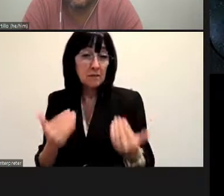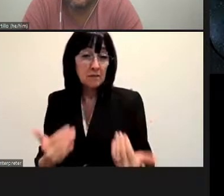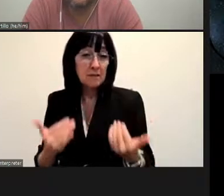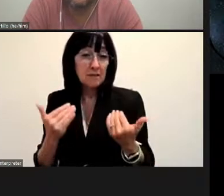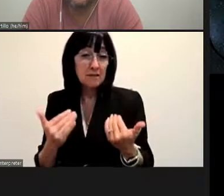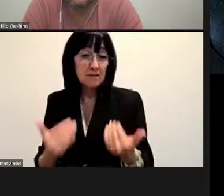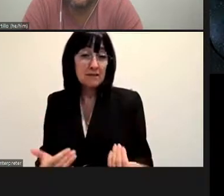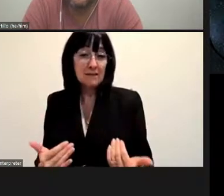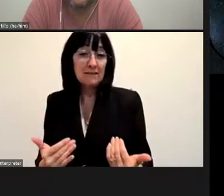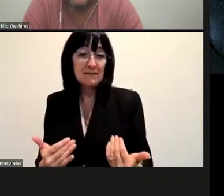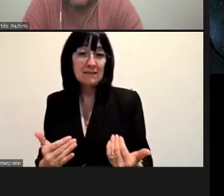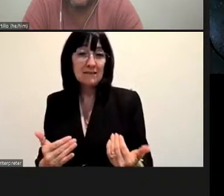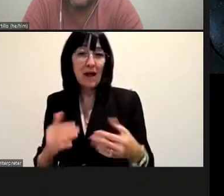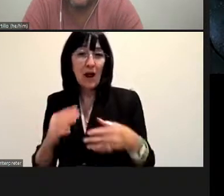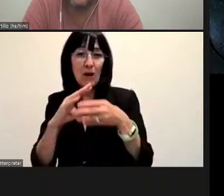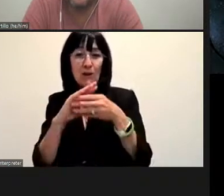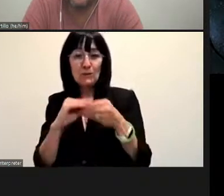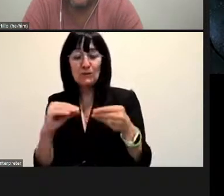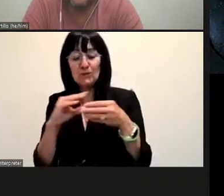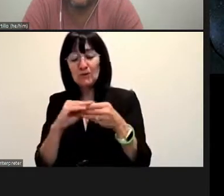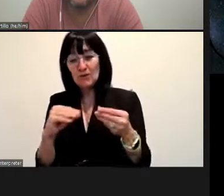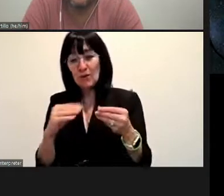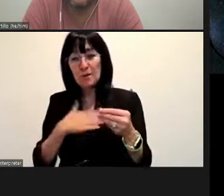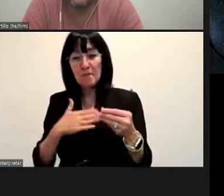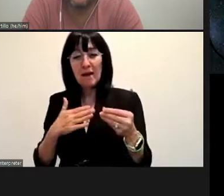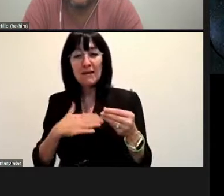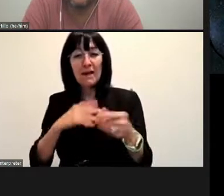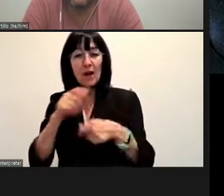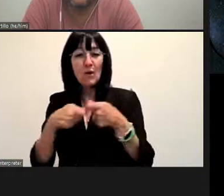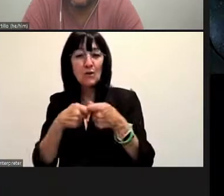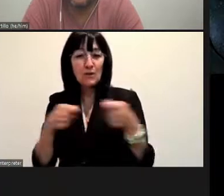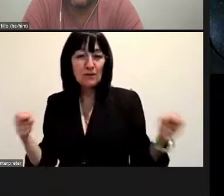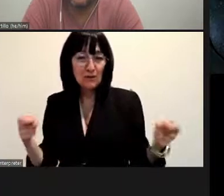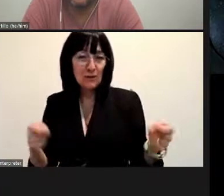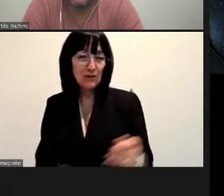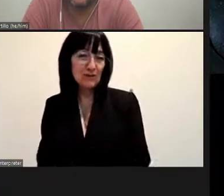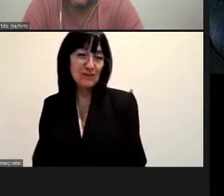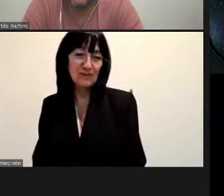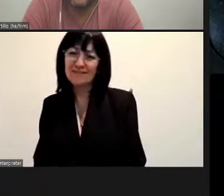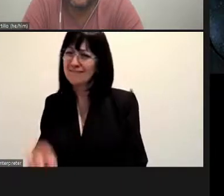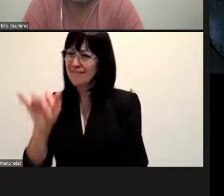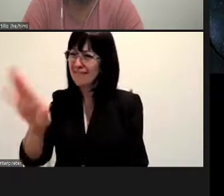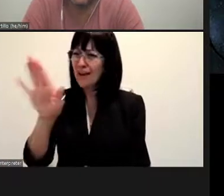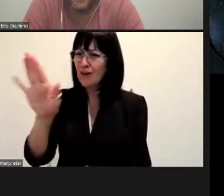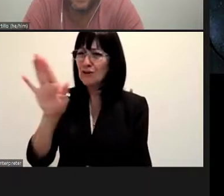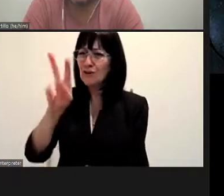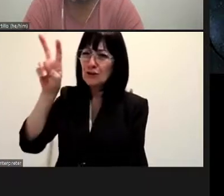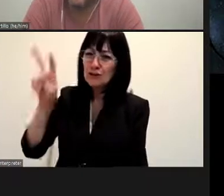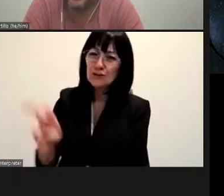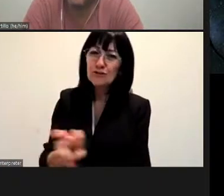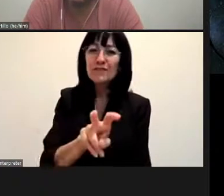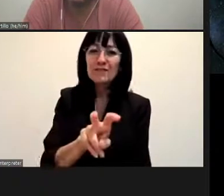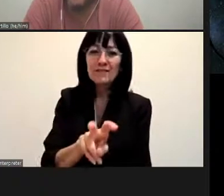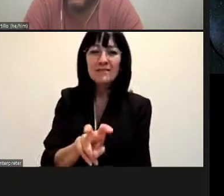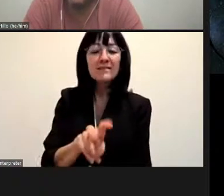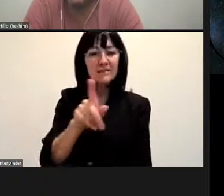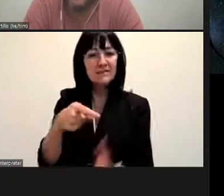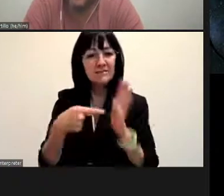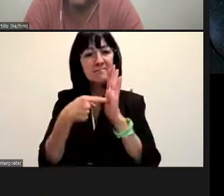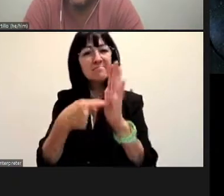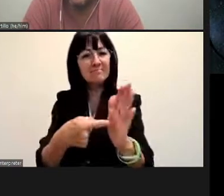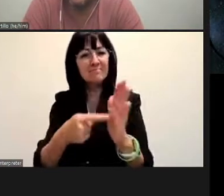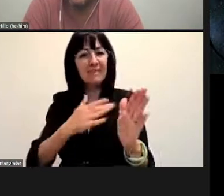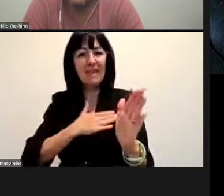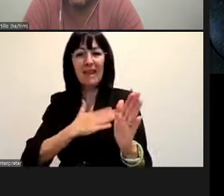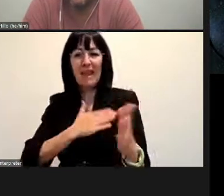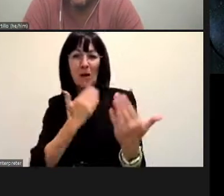our closing? That was a beautiful transition, and also echoing the deep gratitude that I feel